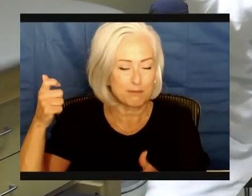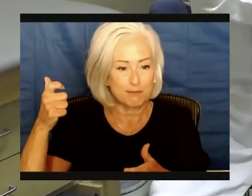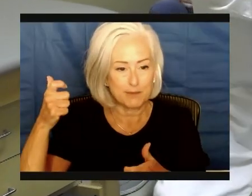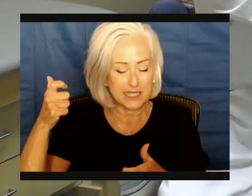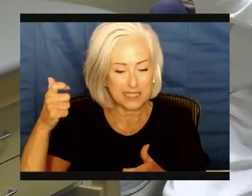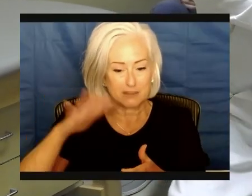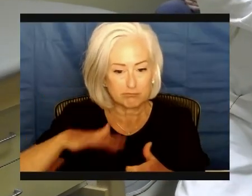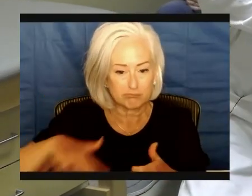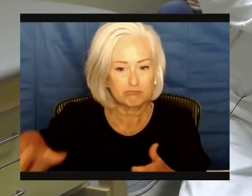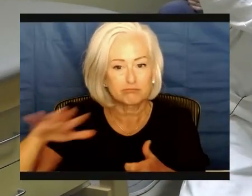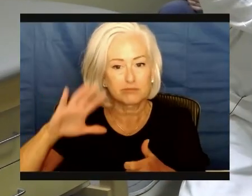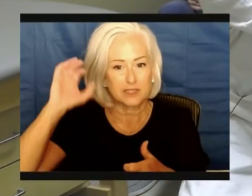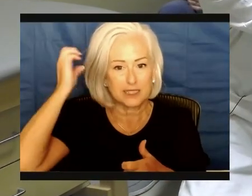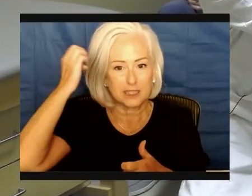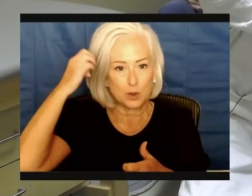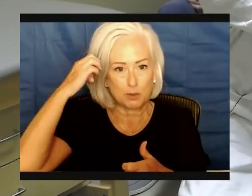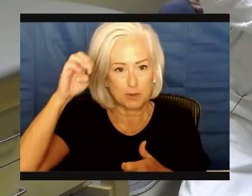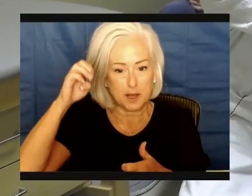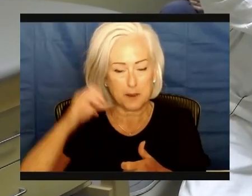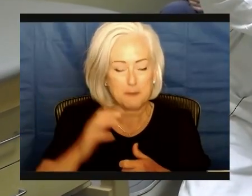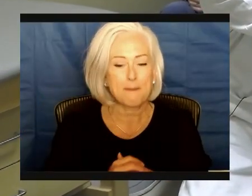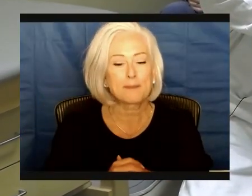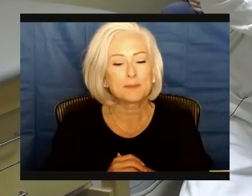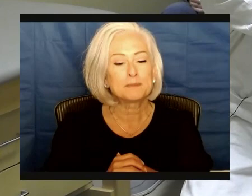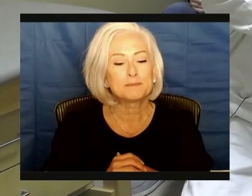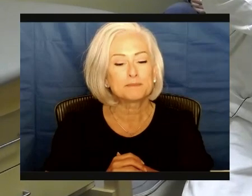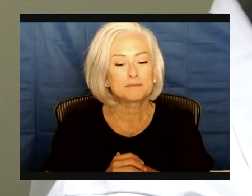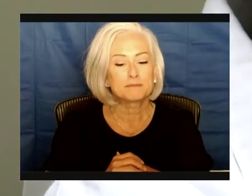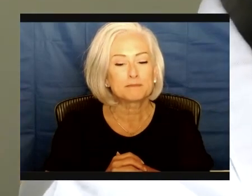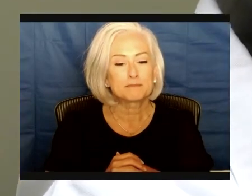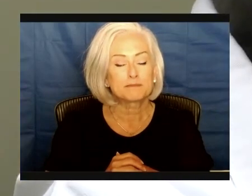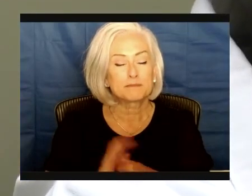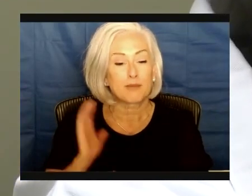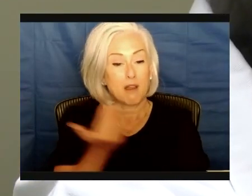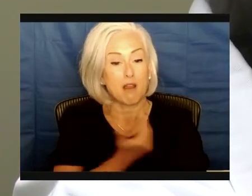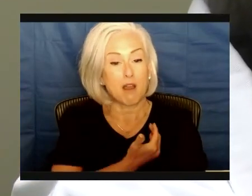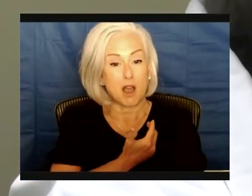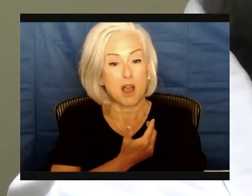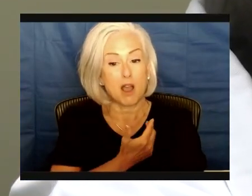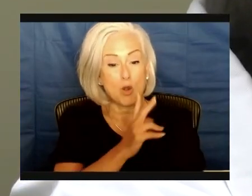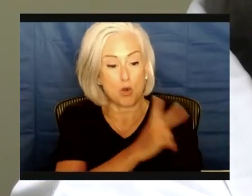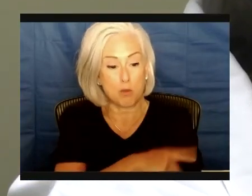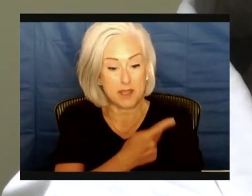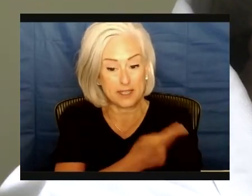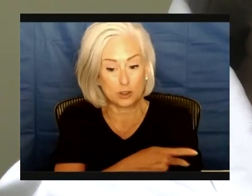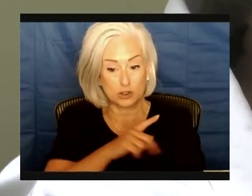Ethiopia. So our patients coming from